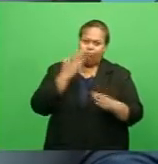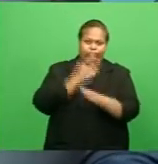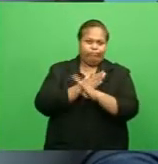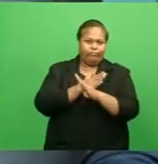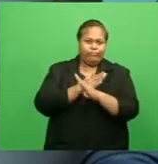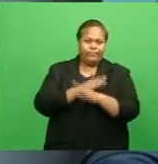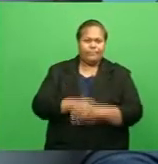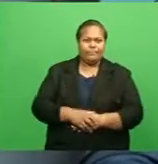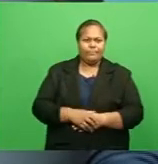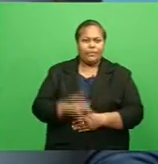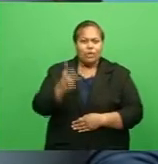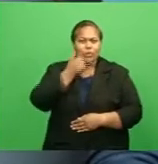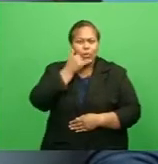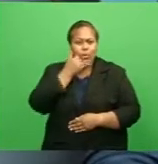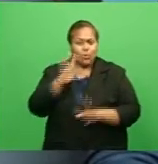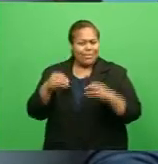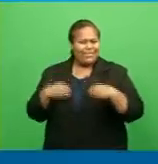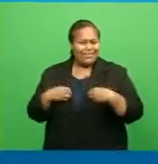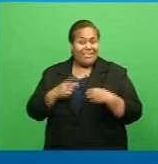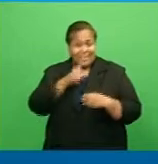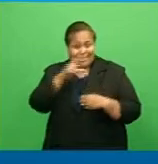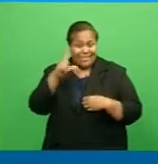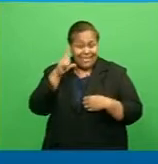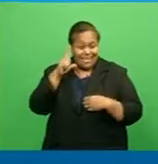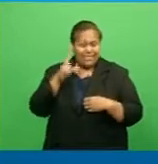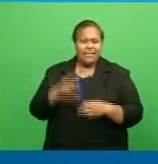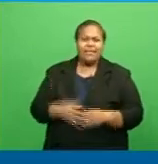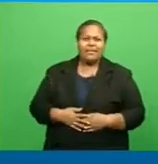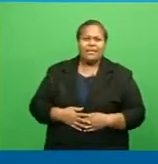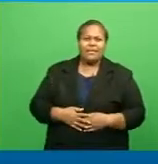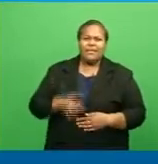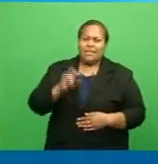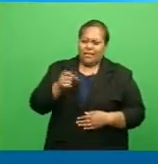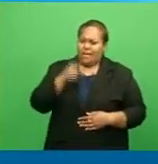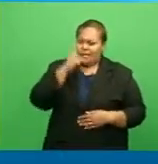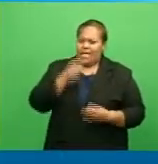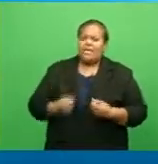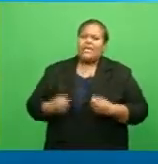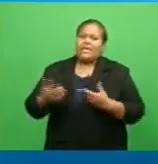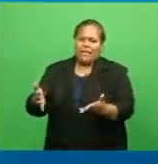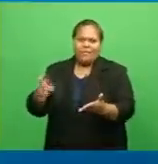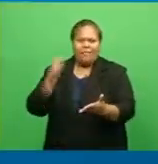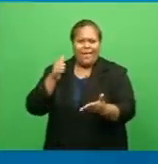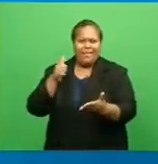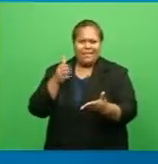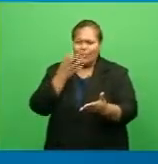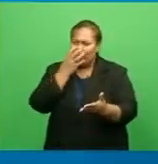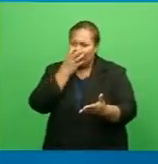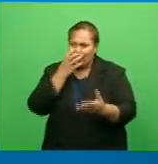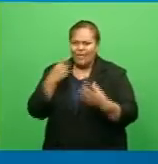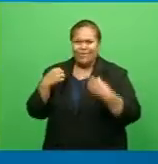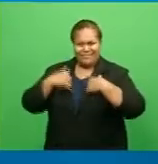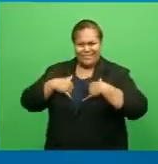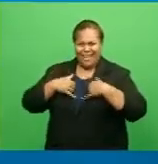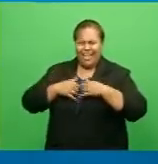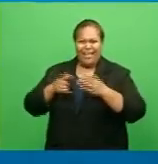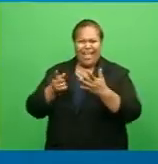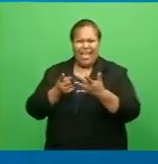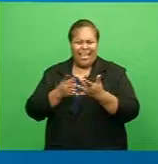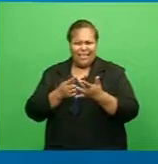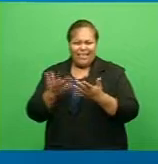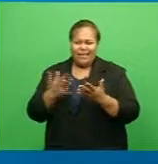if we could release the scuba gears, but I basically said that's out of our hands. It's